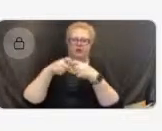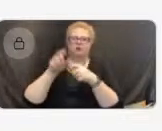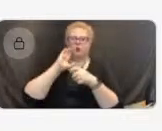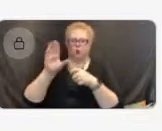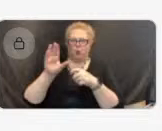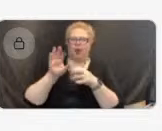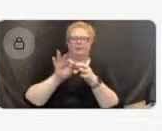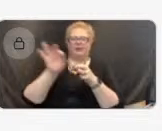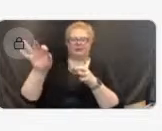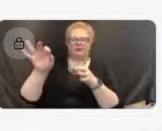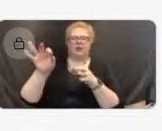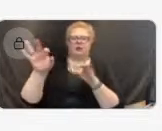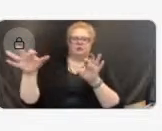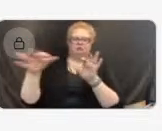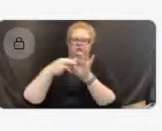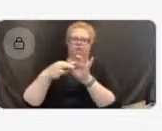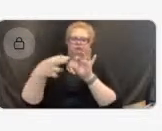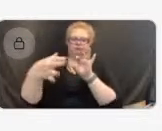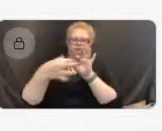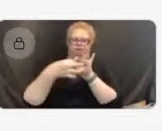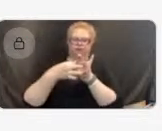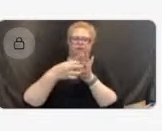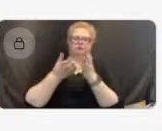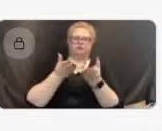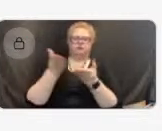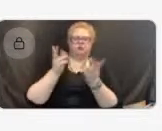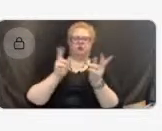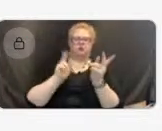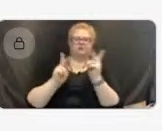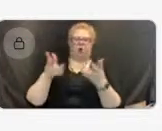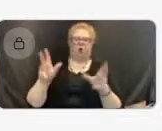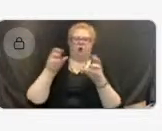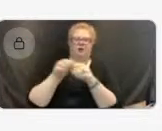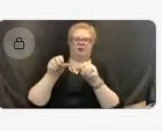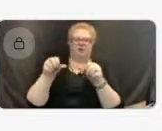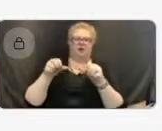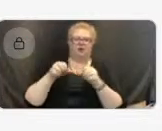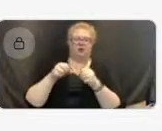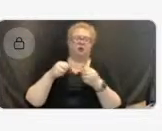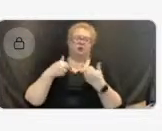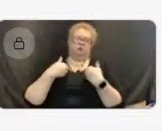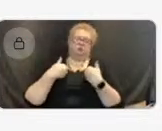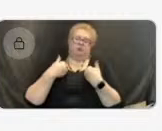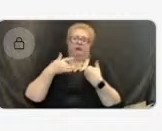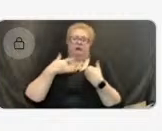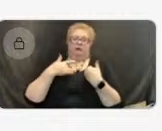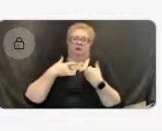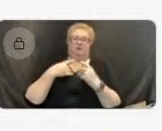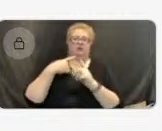are already in the area. And so to me, it's a positive thing.